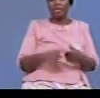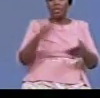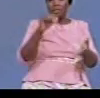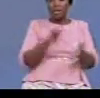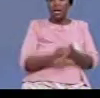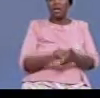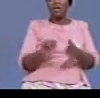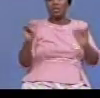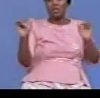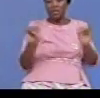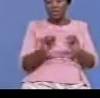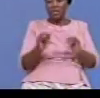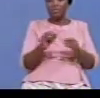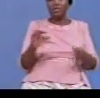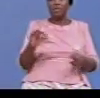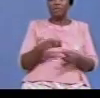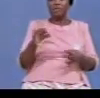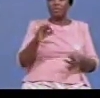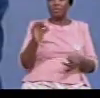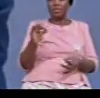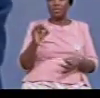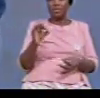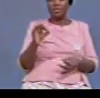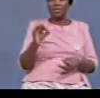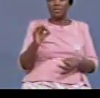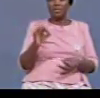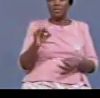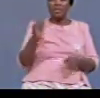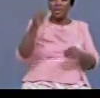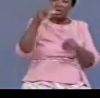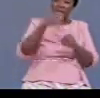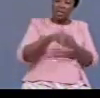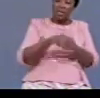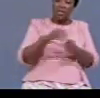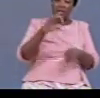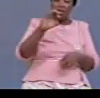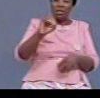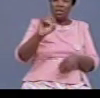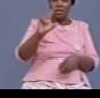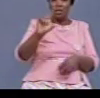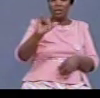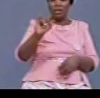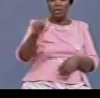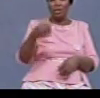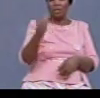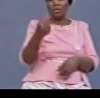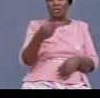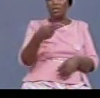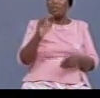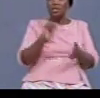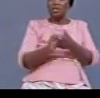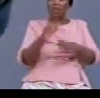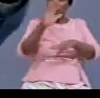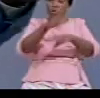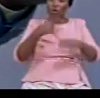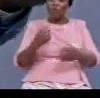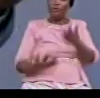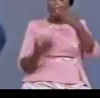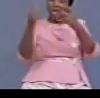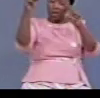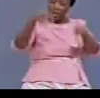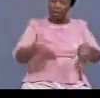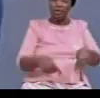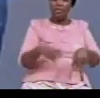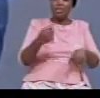same Spirit in Elijah that called the fire down is the Spirit